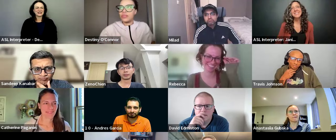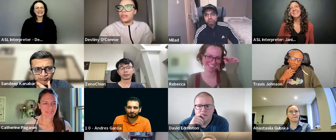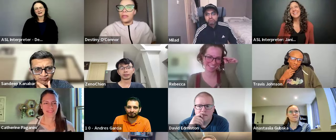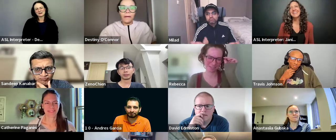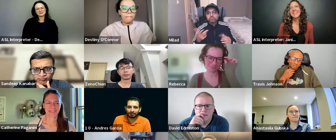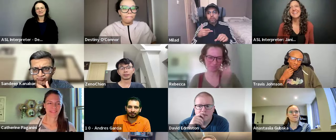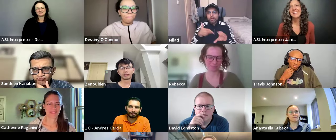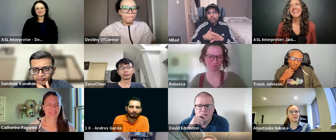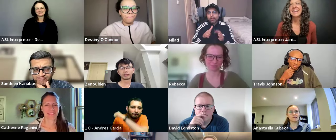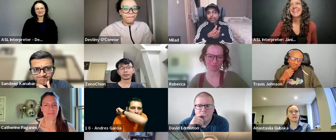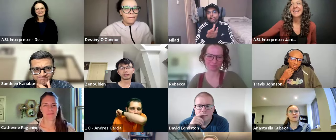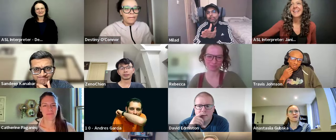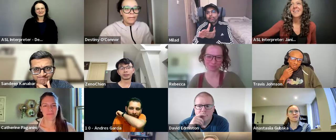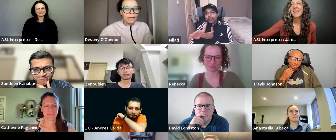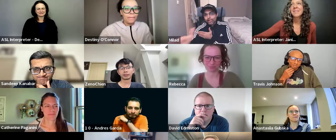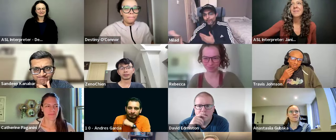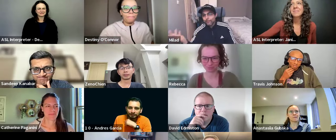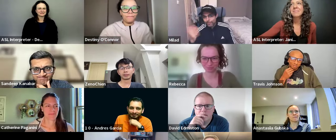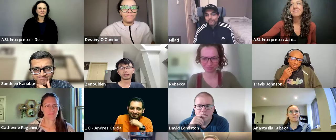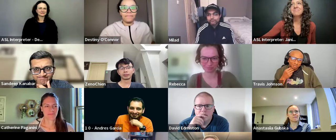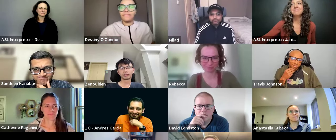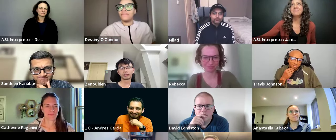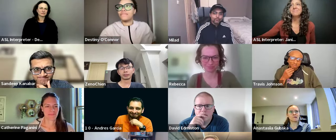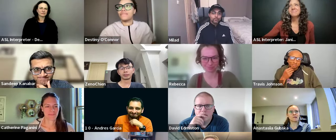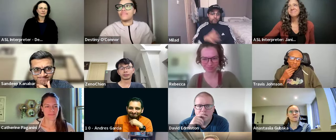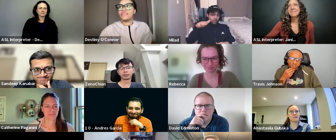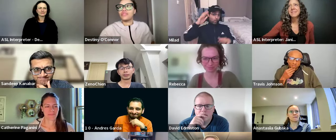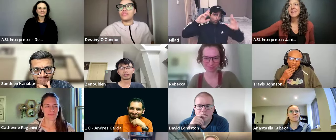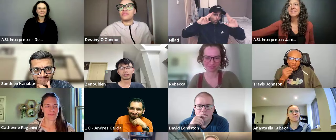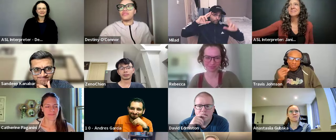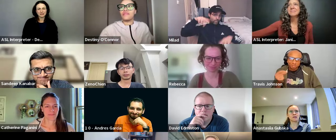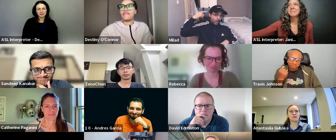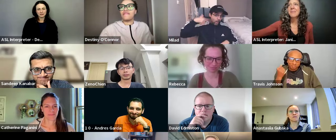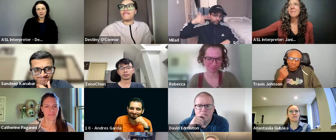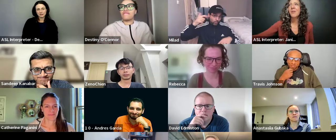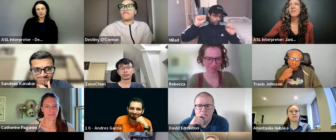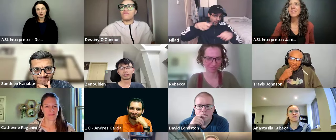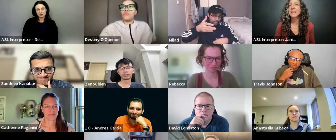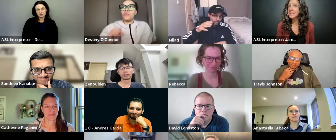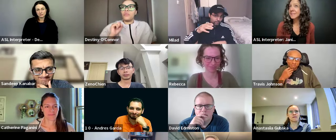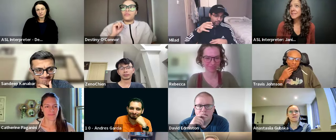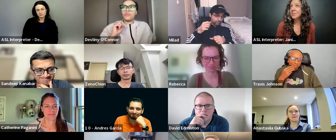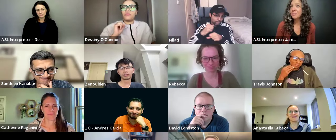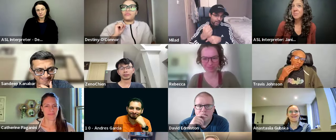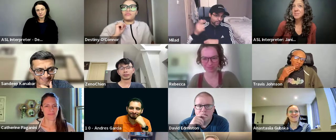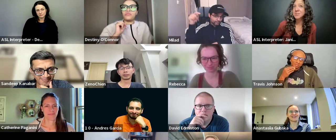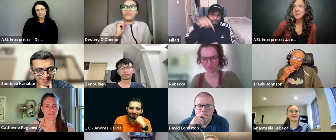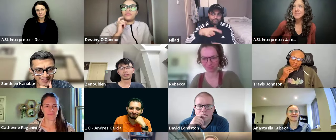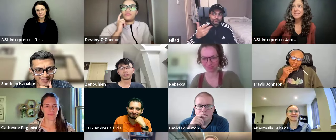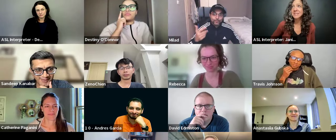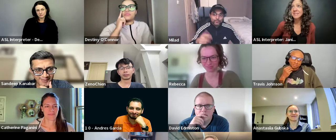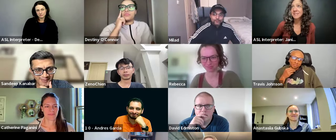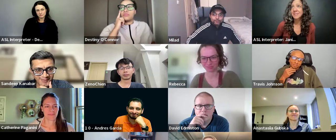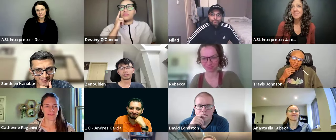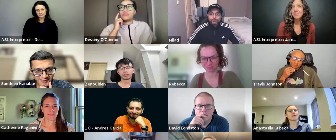Sorry, no, I can't go. All right, well, yeah. Maybe hopefully London, you would be able to